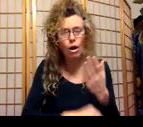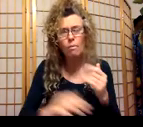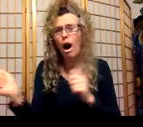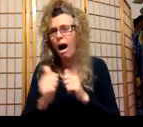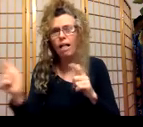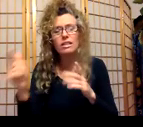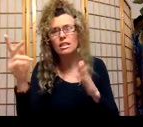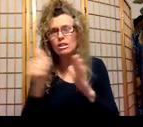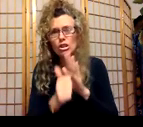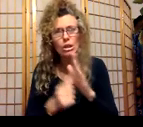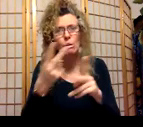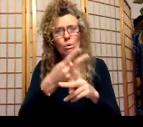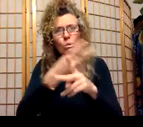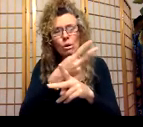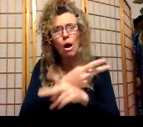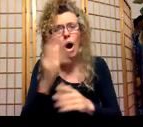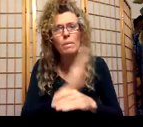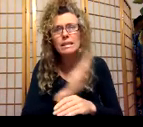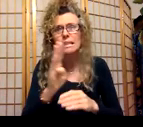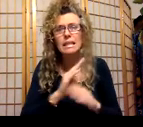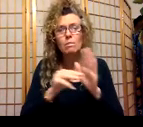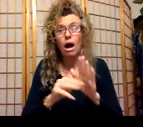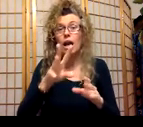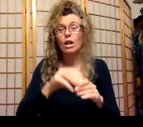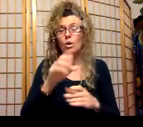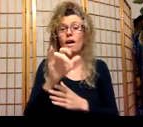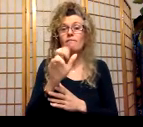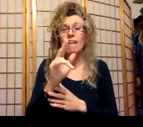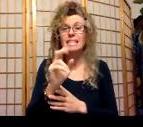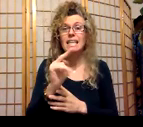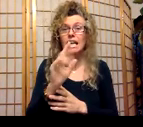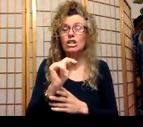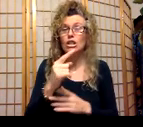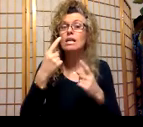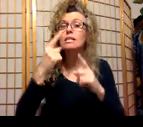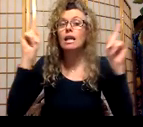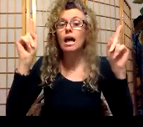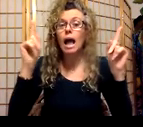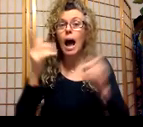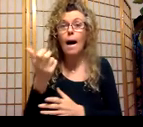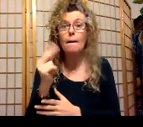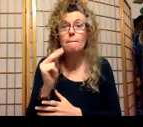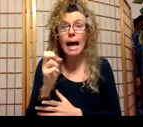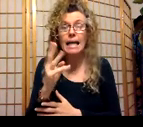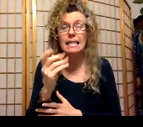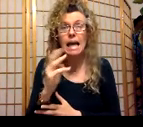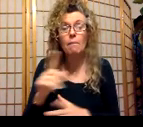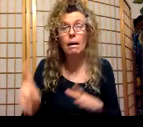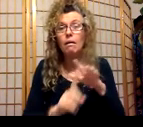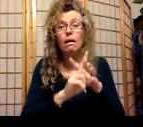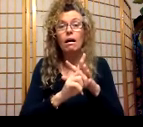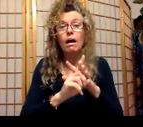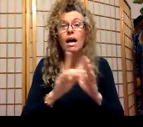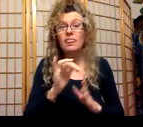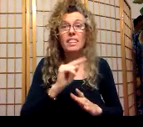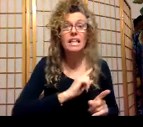agendas. All business models, that includes vaccinations, all of a sudden, a pandemic arises, and the Dutch run to